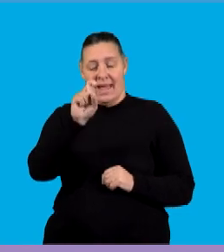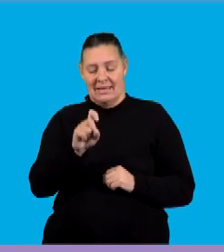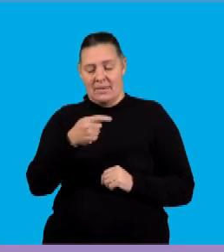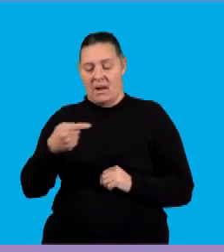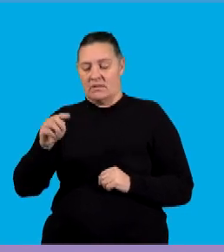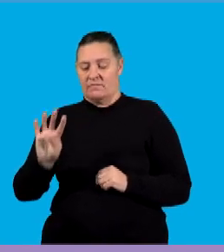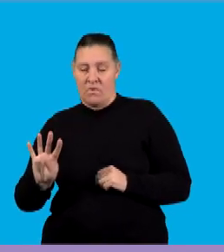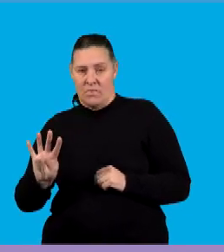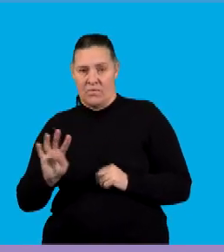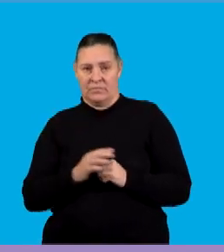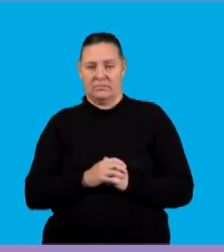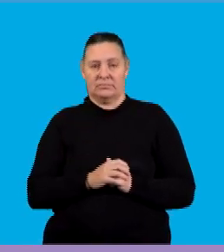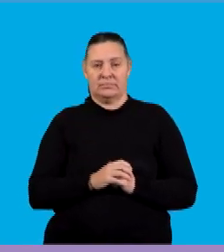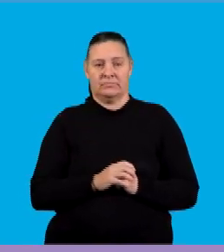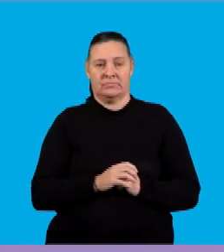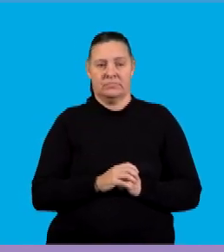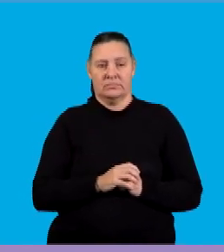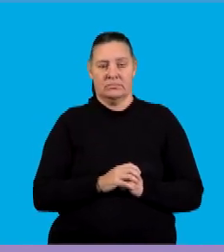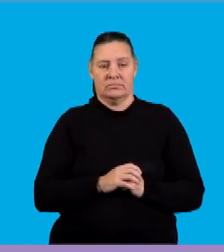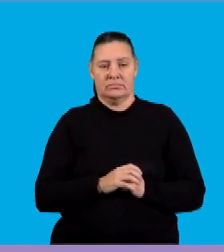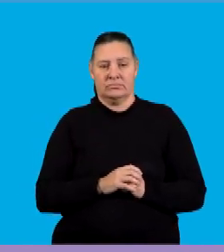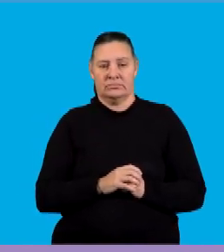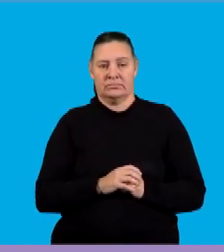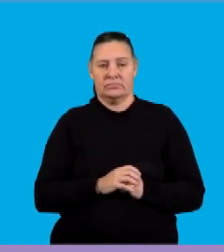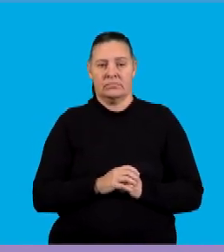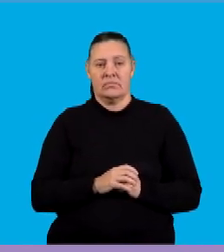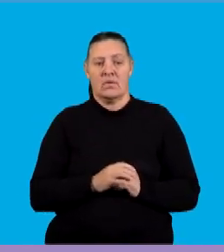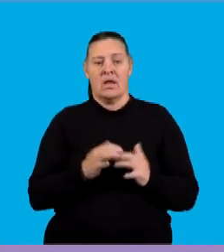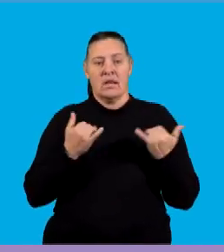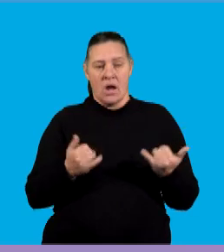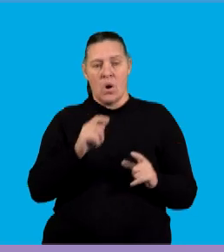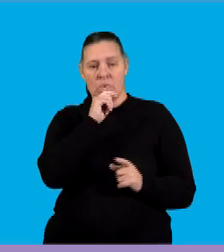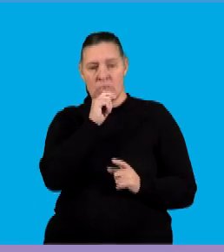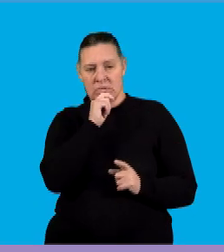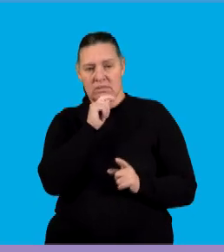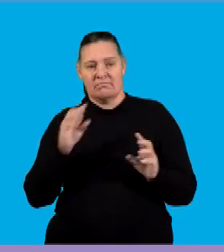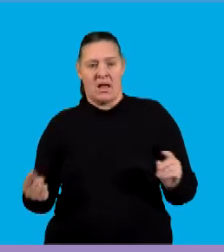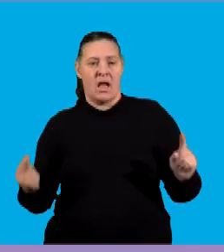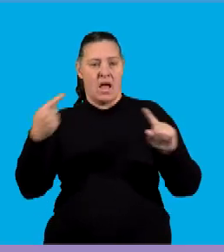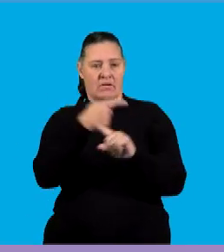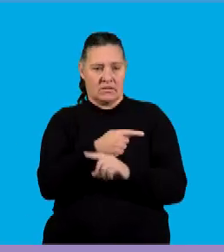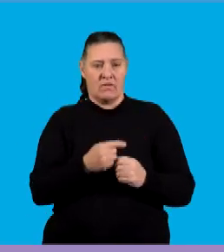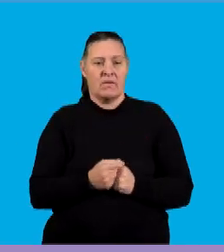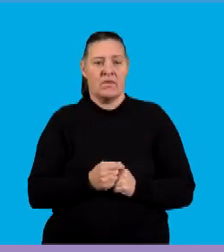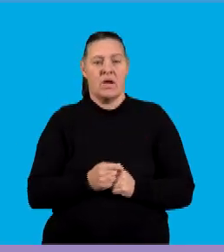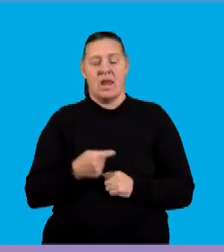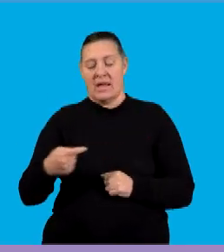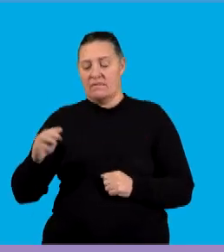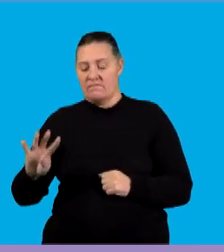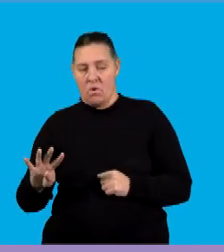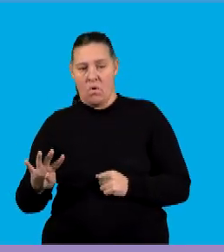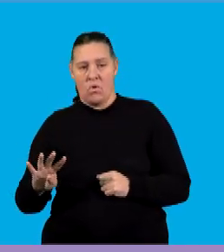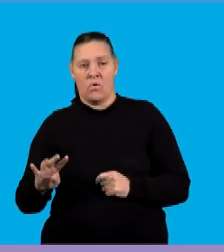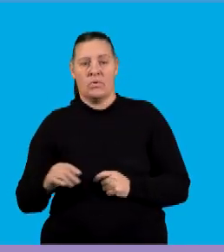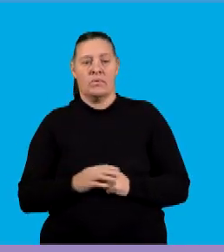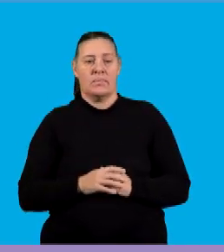use the multiplicative inverse of a negative 4, and that is going to be a positive 4. So we are going